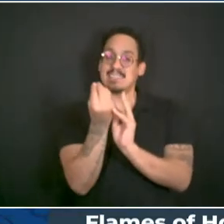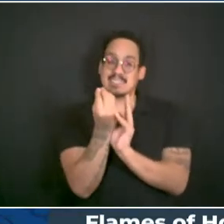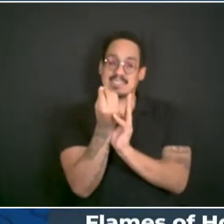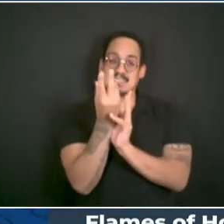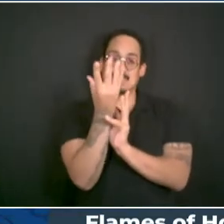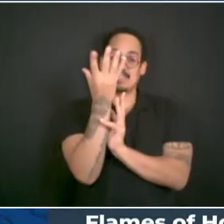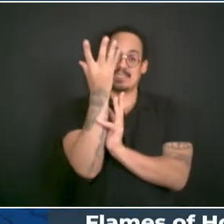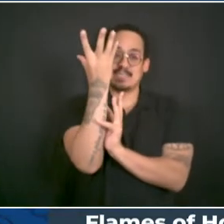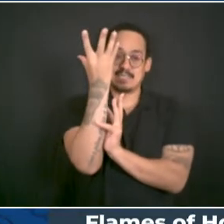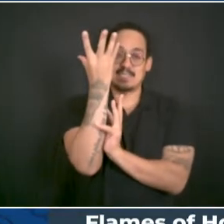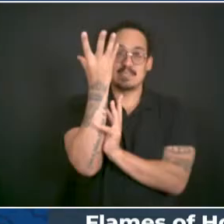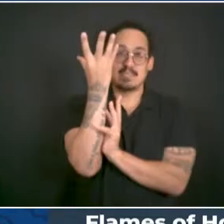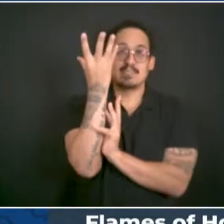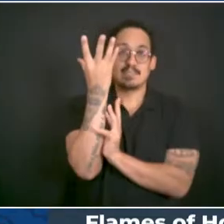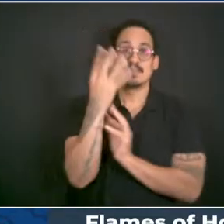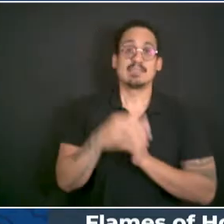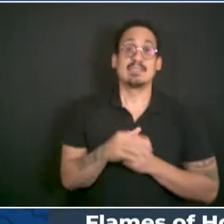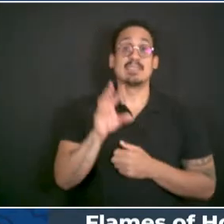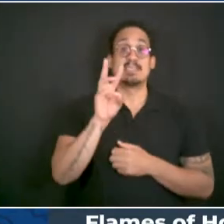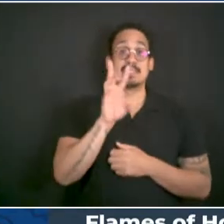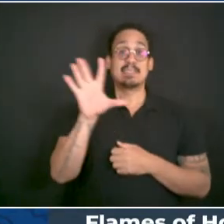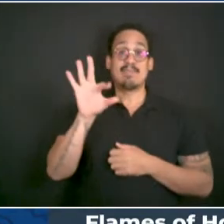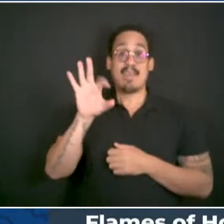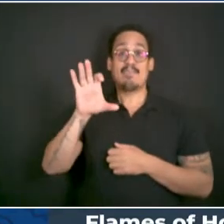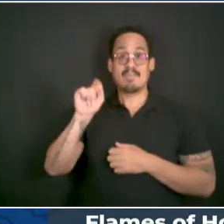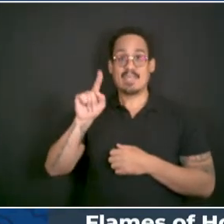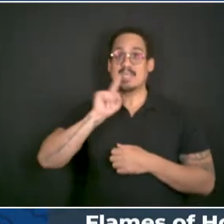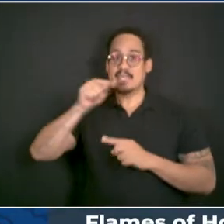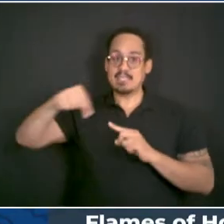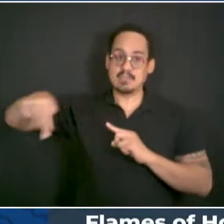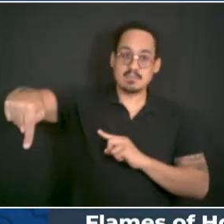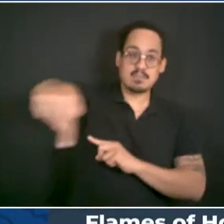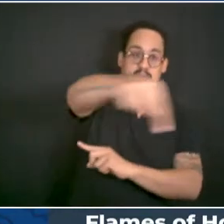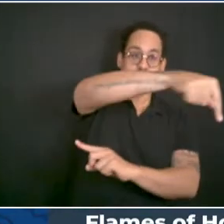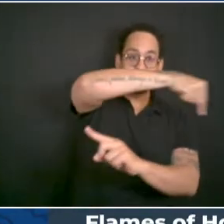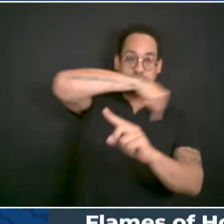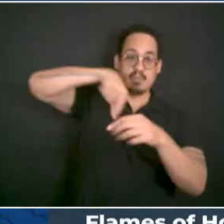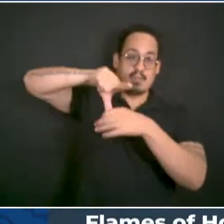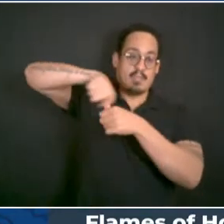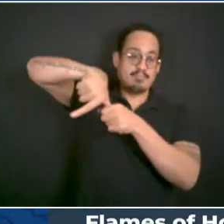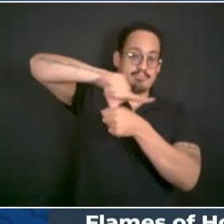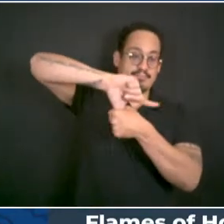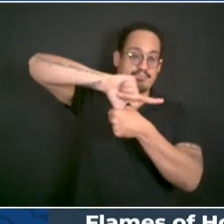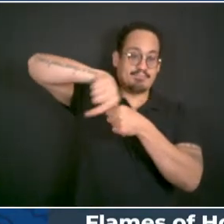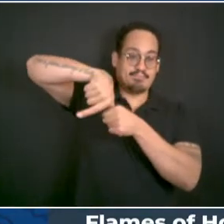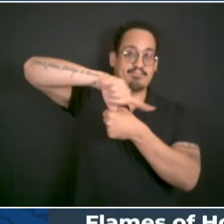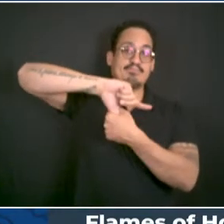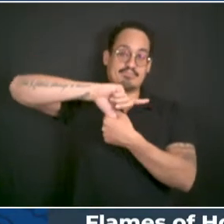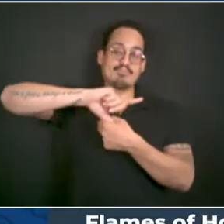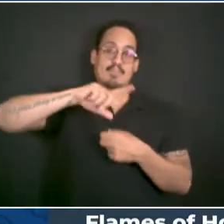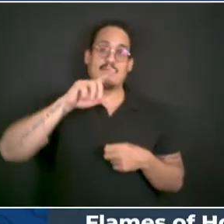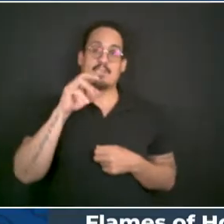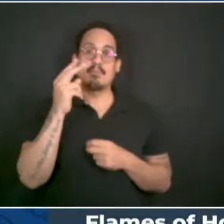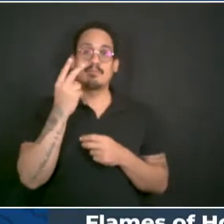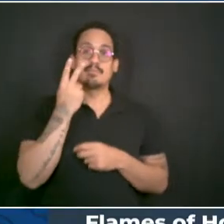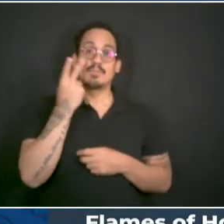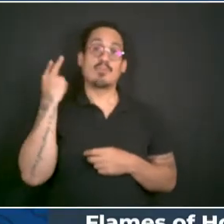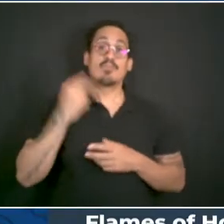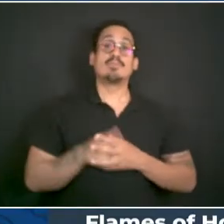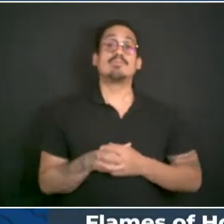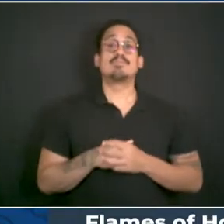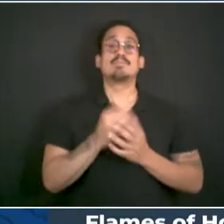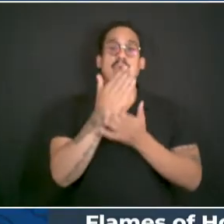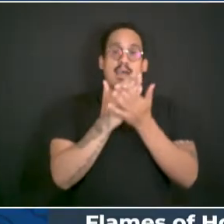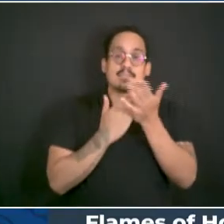65 feet is the circumference of the memorial. There are bas-relief murals, small murals on these arcs.